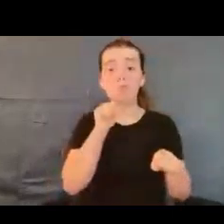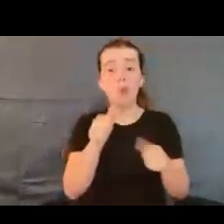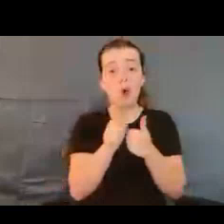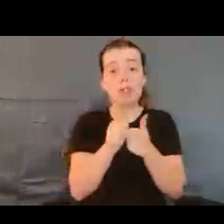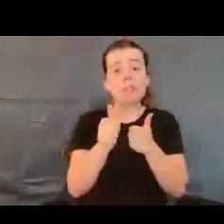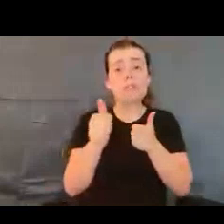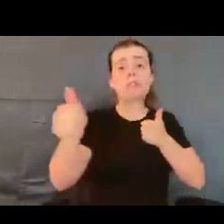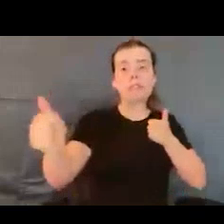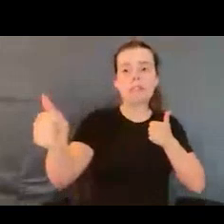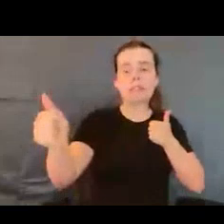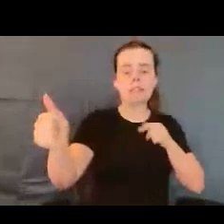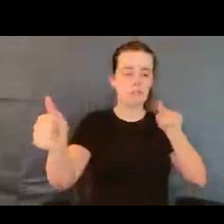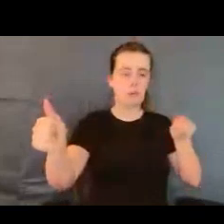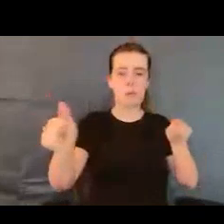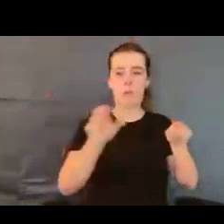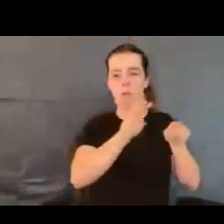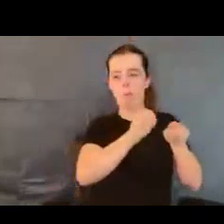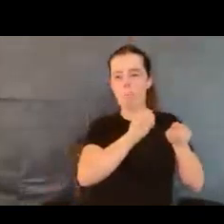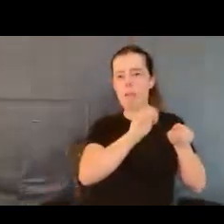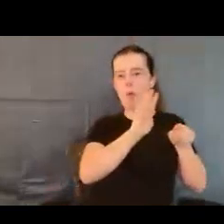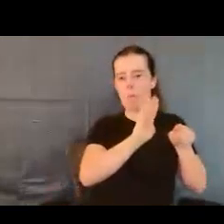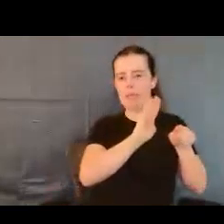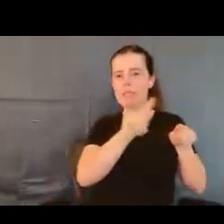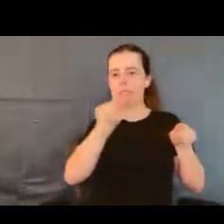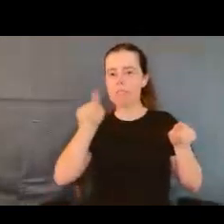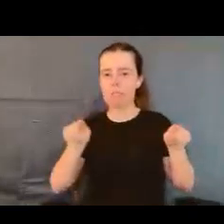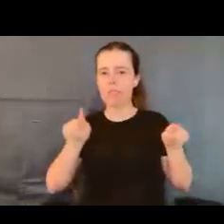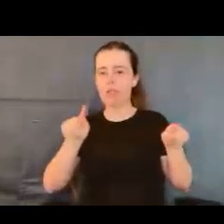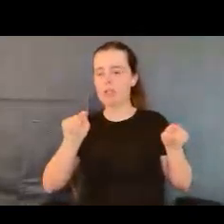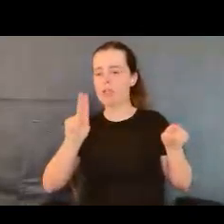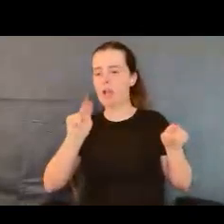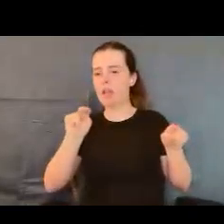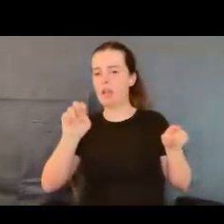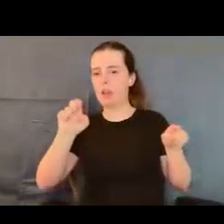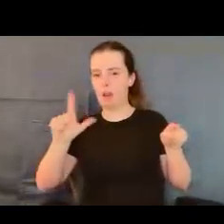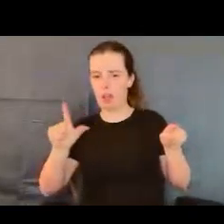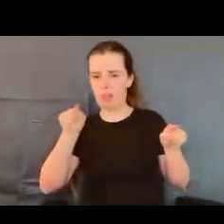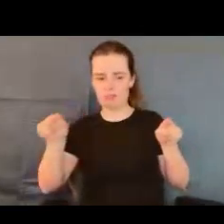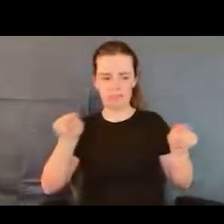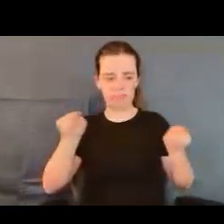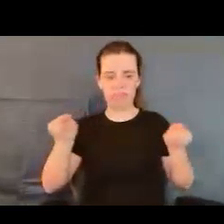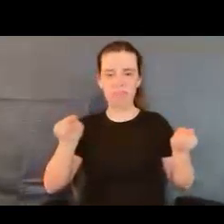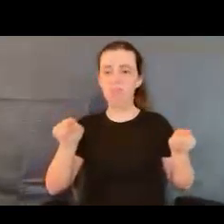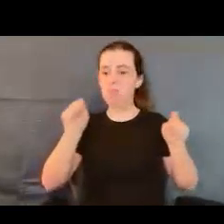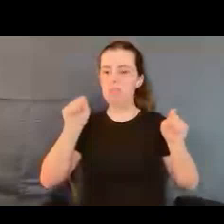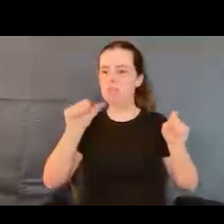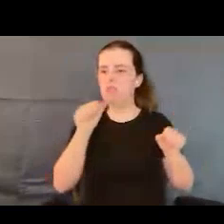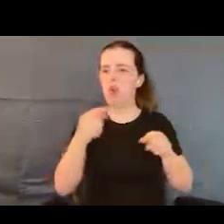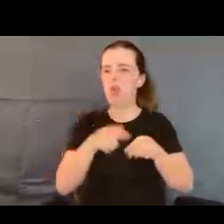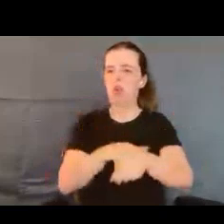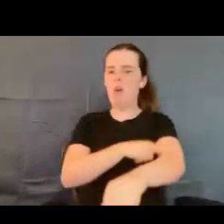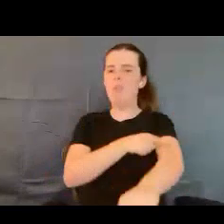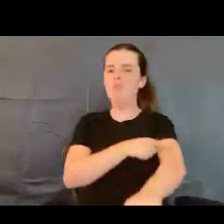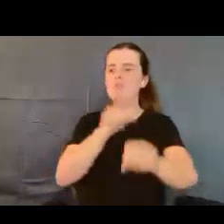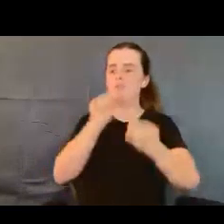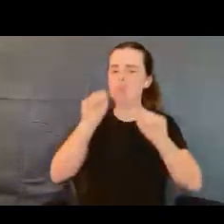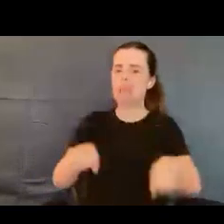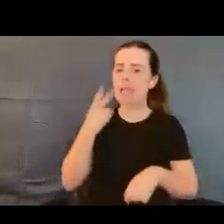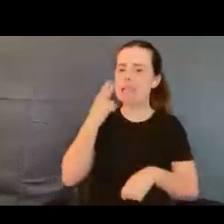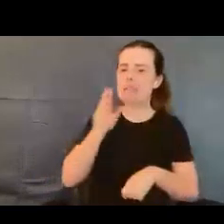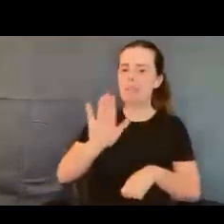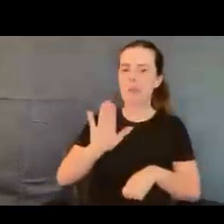between your Mineral Basin aid station and your tunnel aid station, and you can see your crew at the tunnel aid station. So that's also really motivating